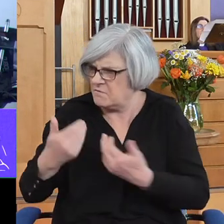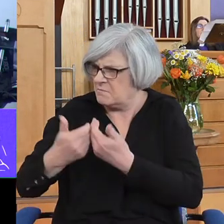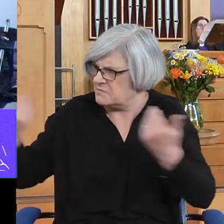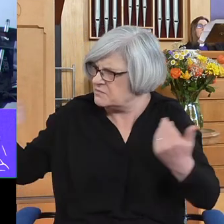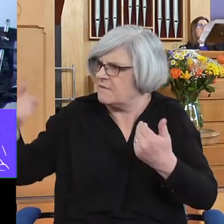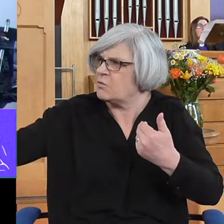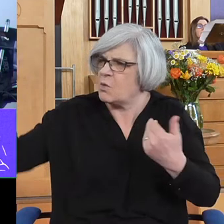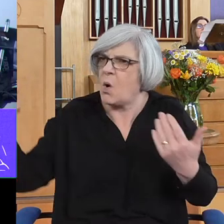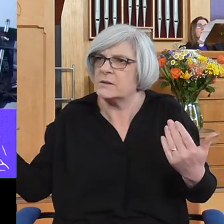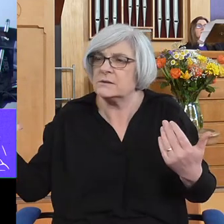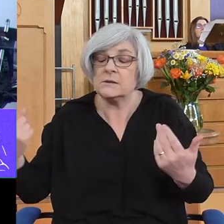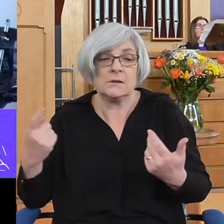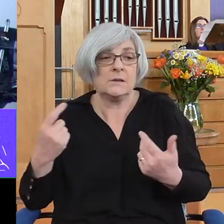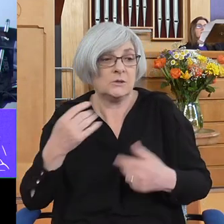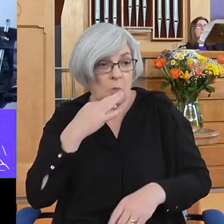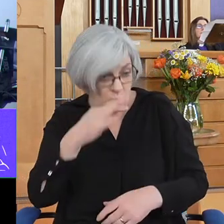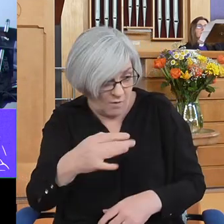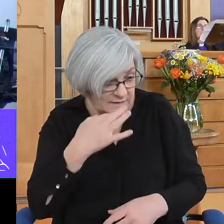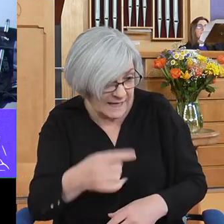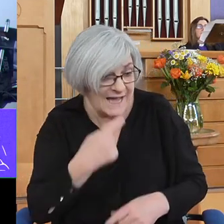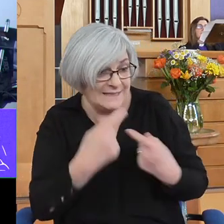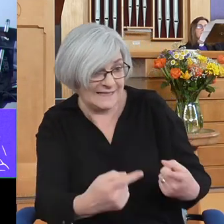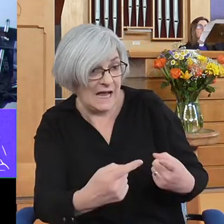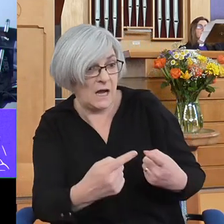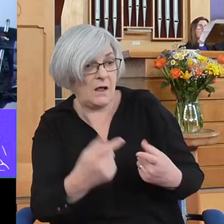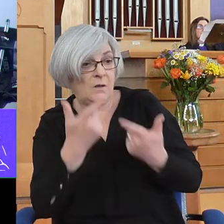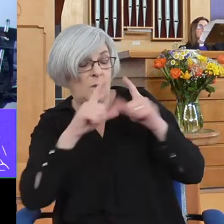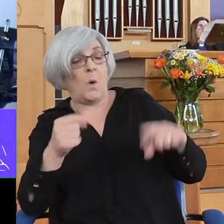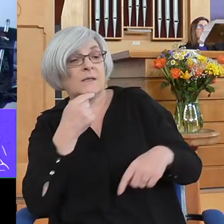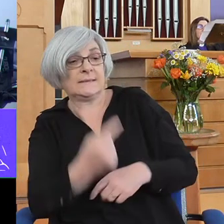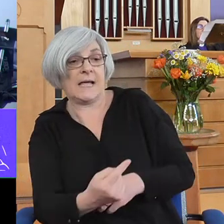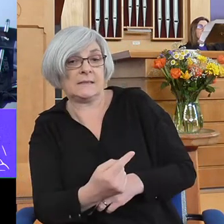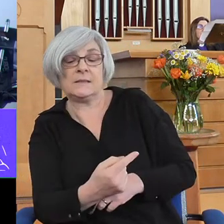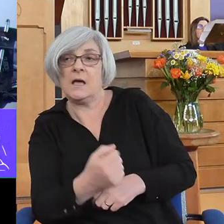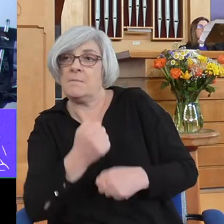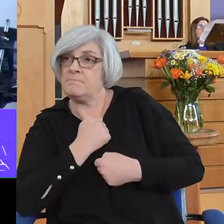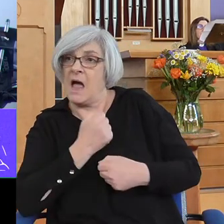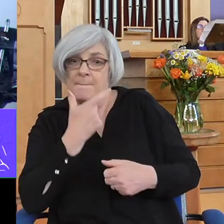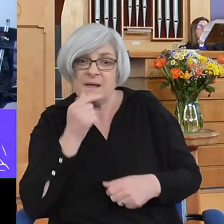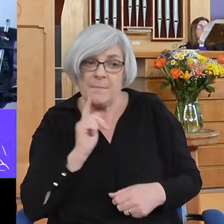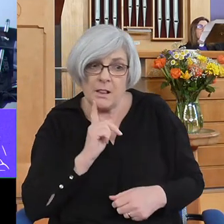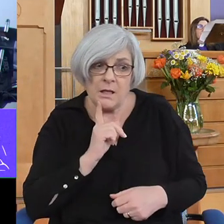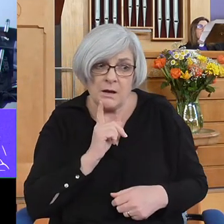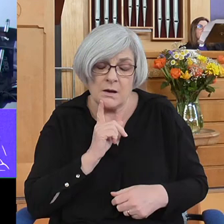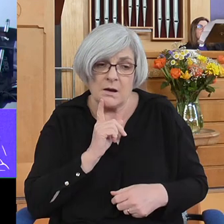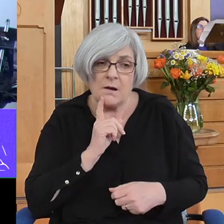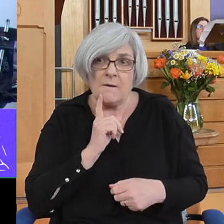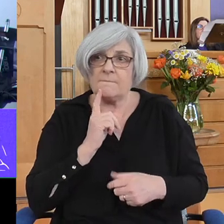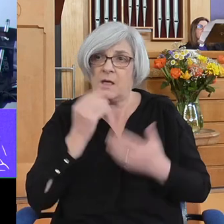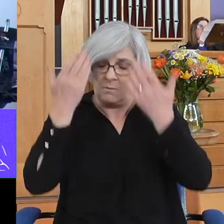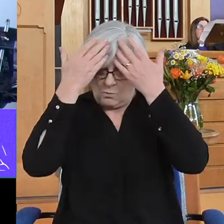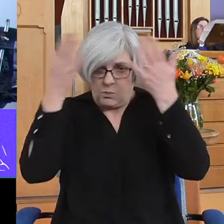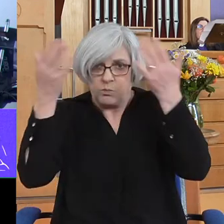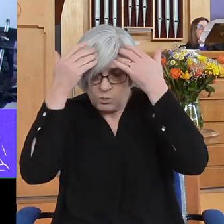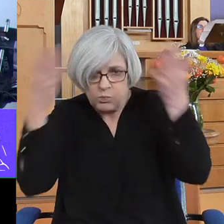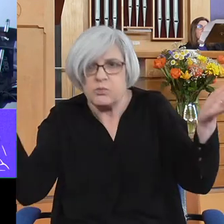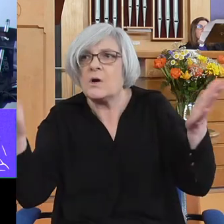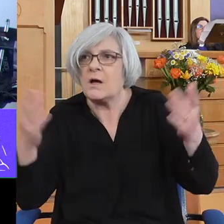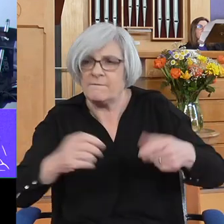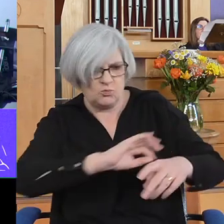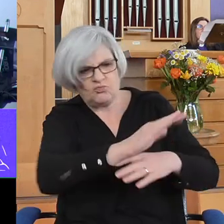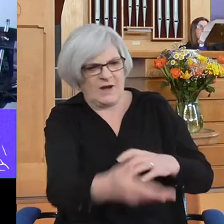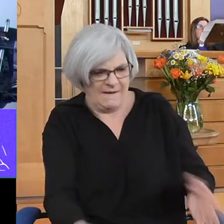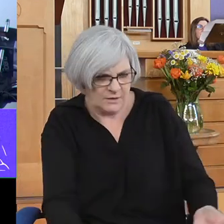Therefore prophesy and say to them, This is what the Sovereign Lord says. My people, I am going to open your graves and open you up from